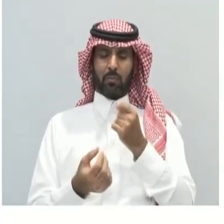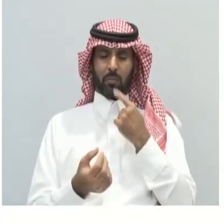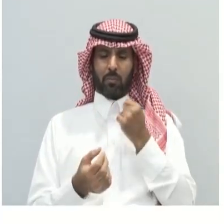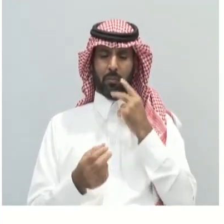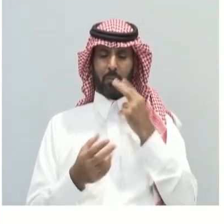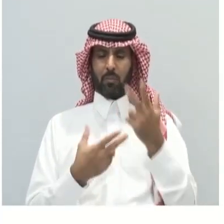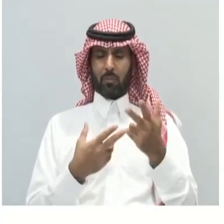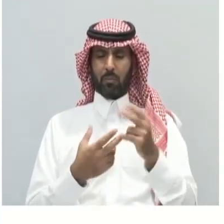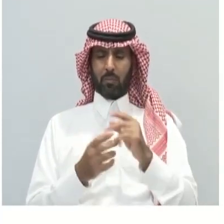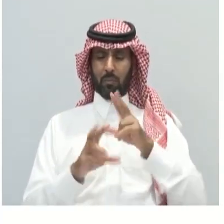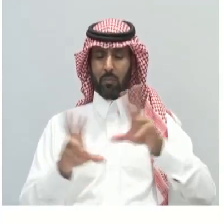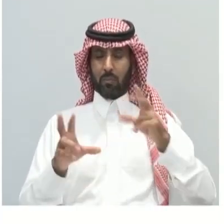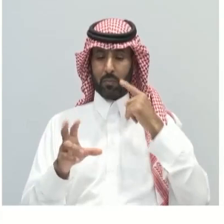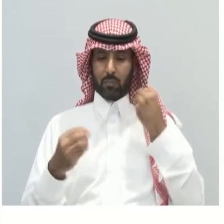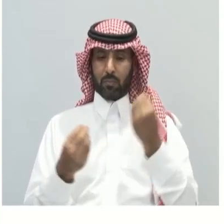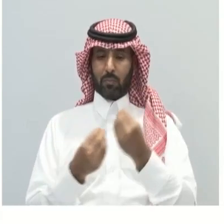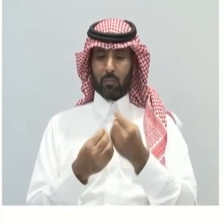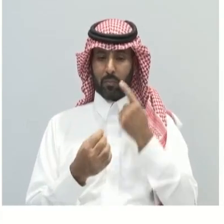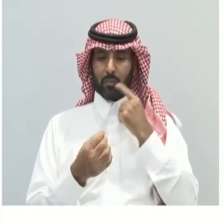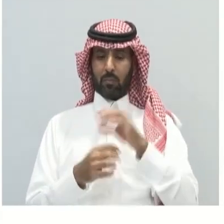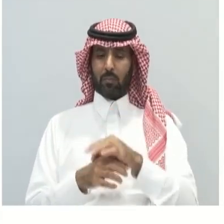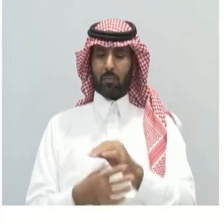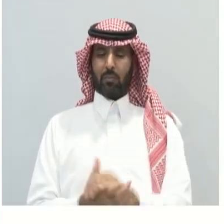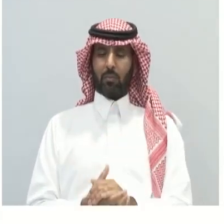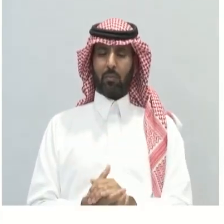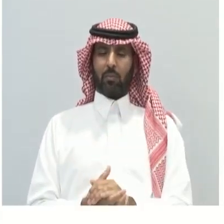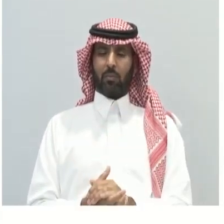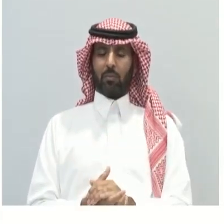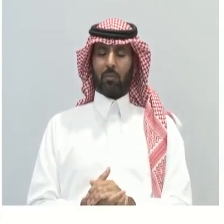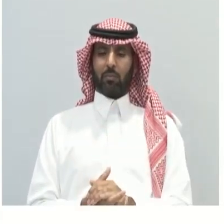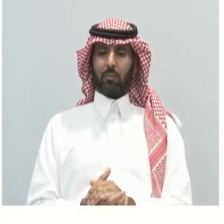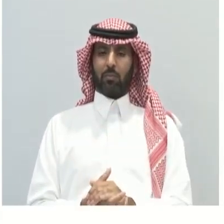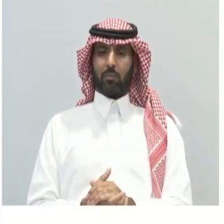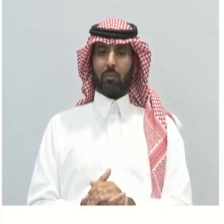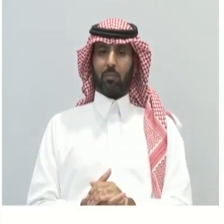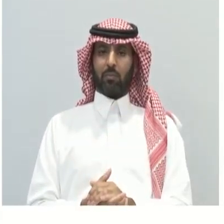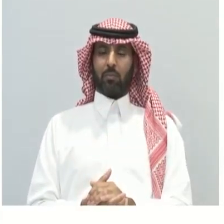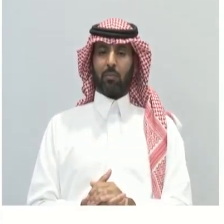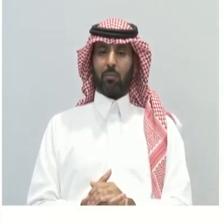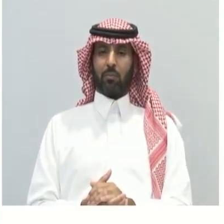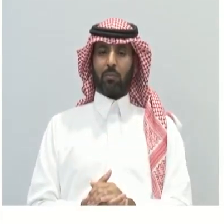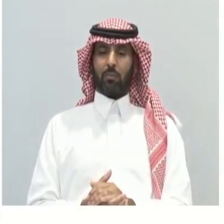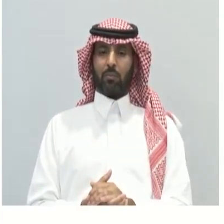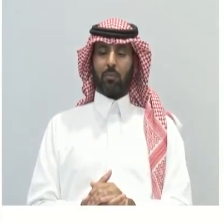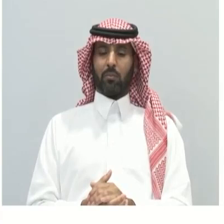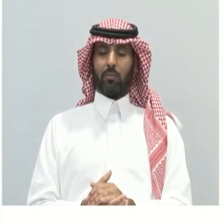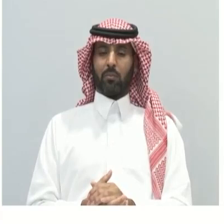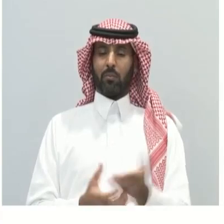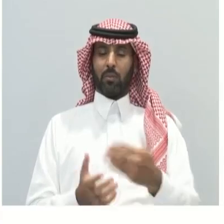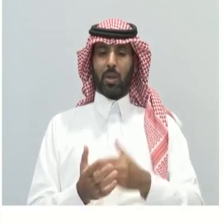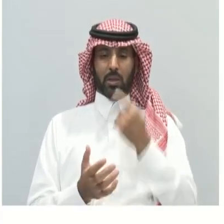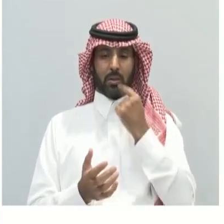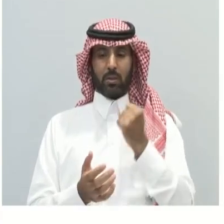of affluence or status along with other possessions, meaning that later in the last